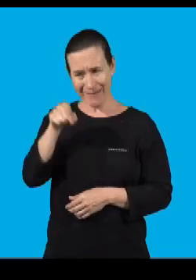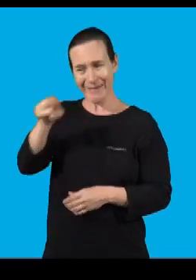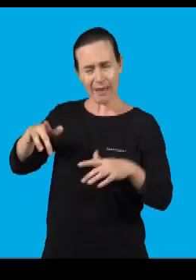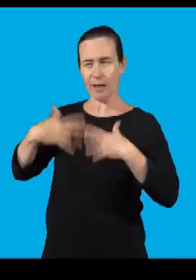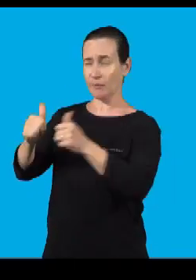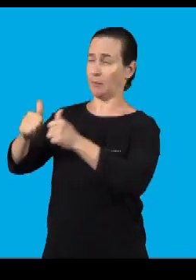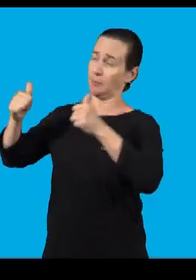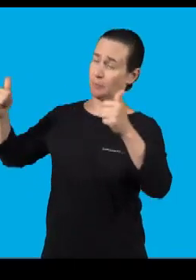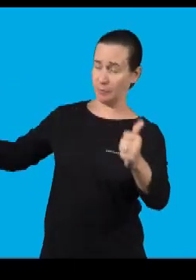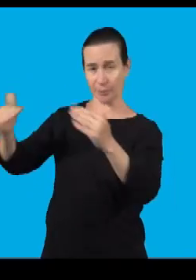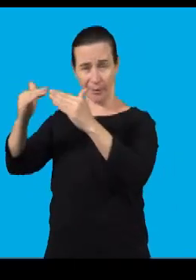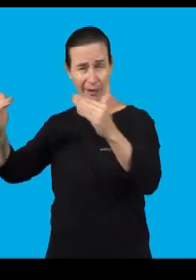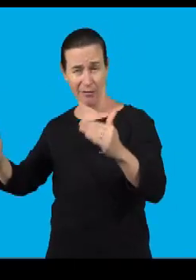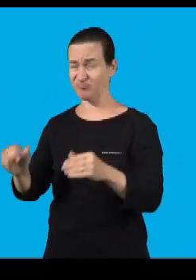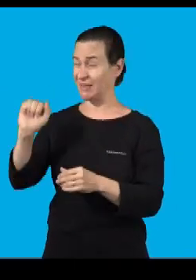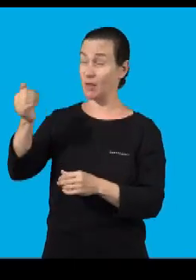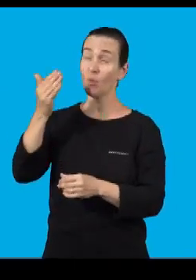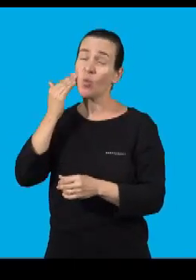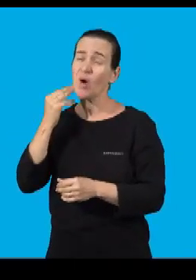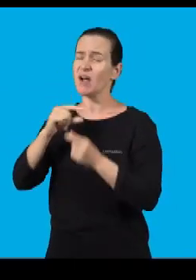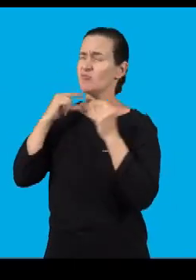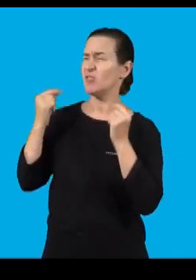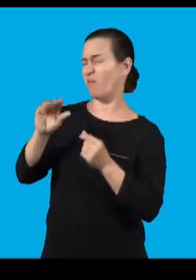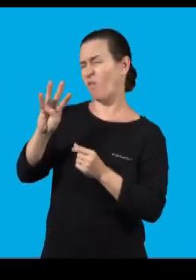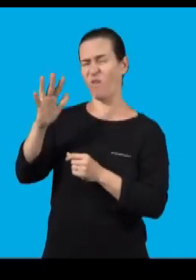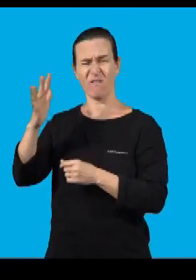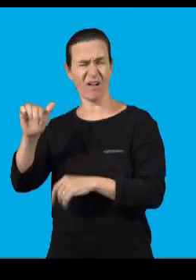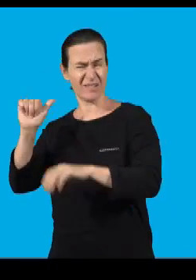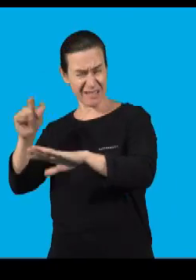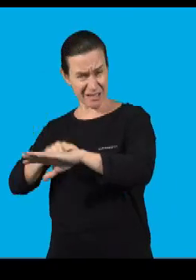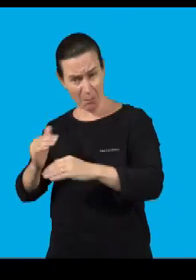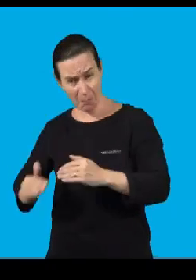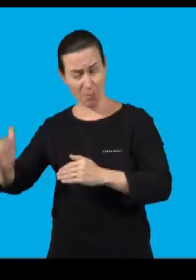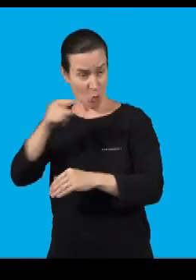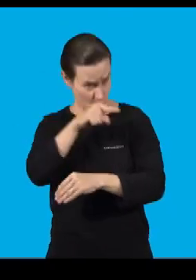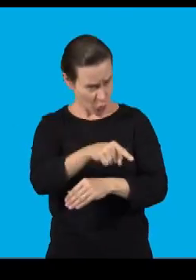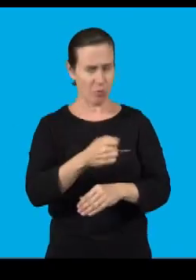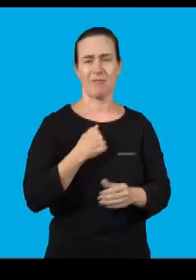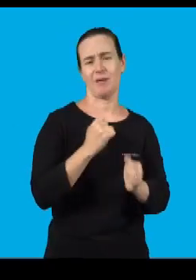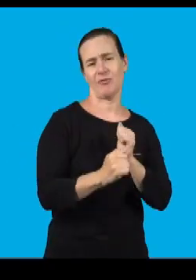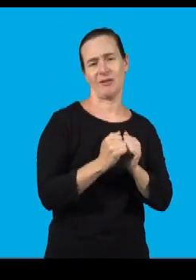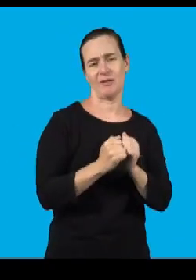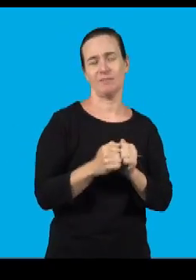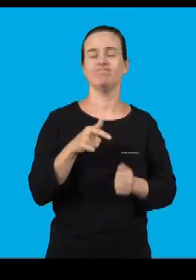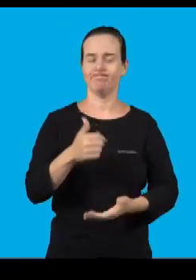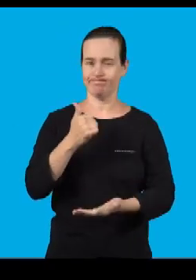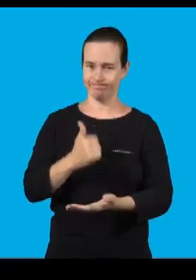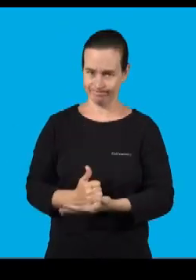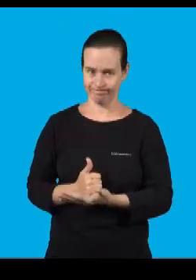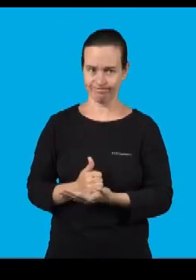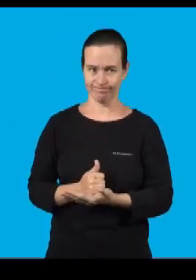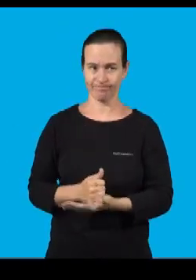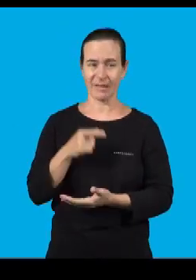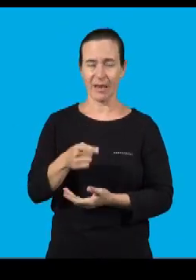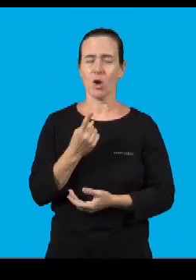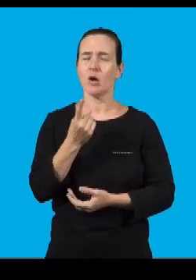white priest get 4, 5, 6 times what you get, my brother. He sat down and took a large red handkerchief